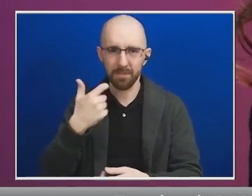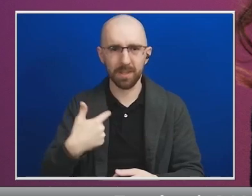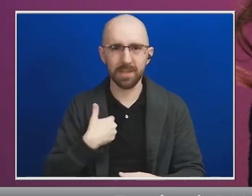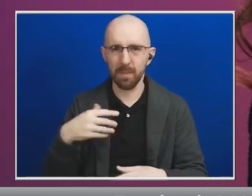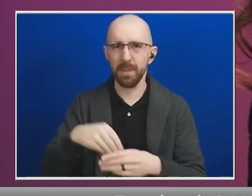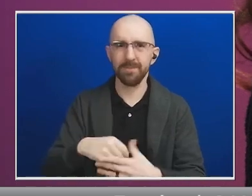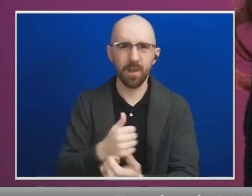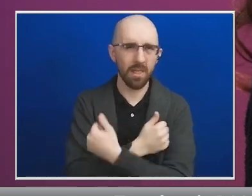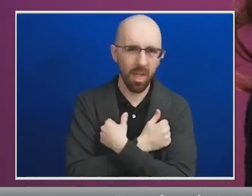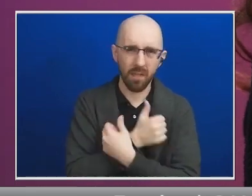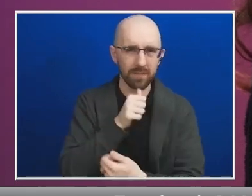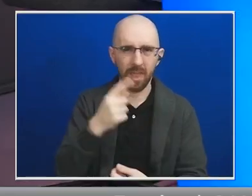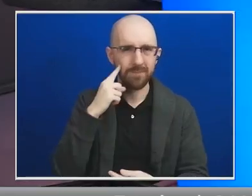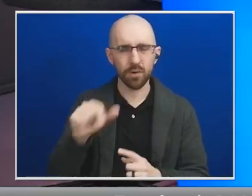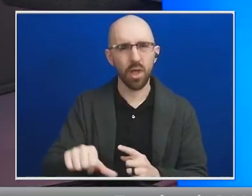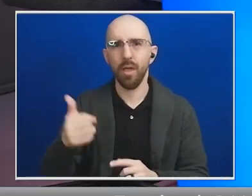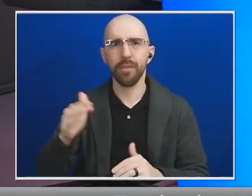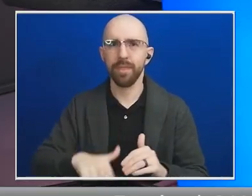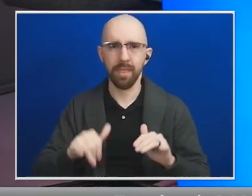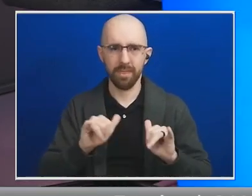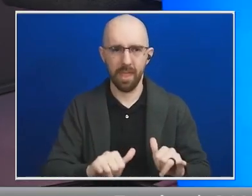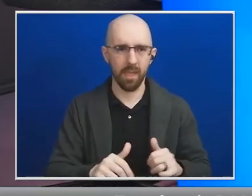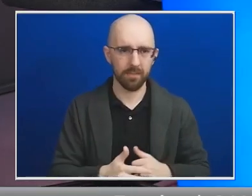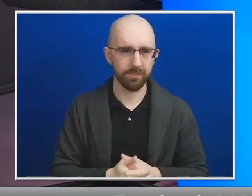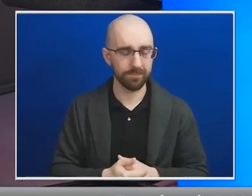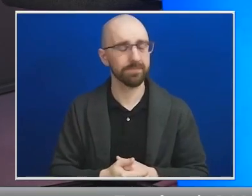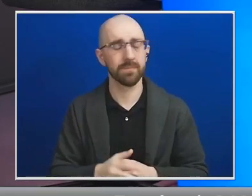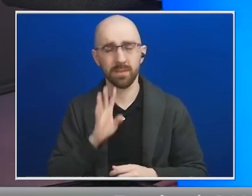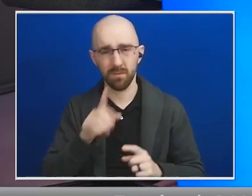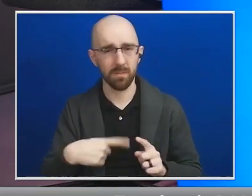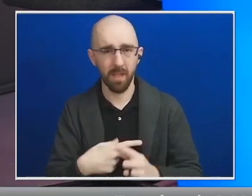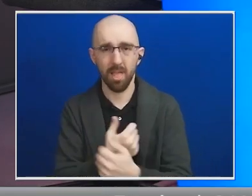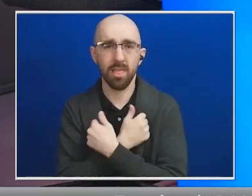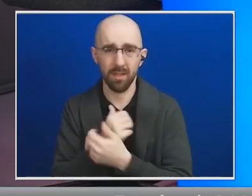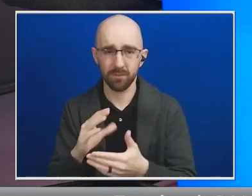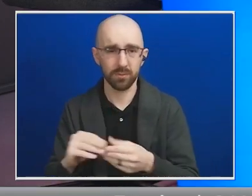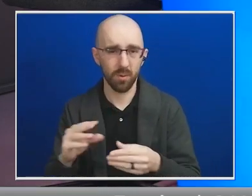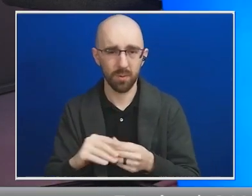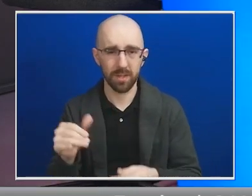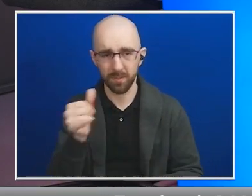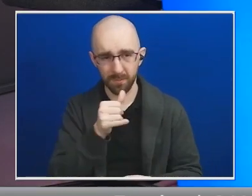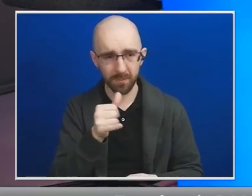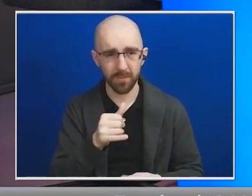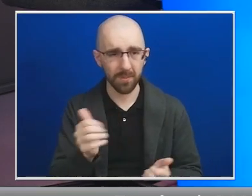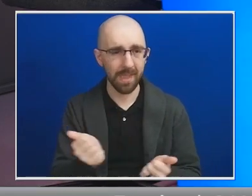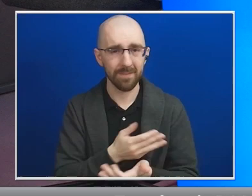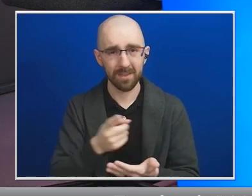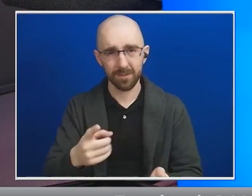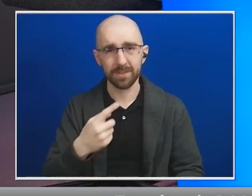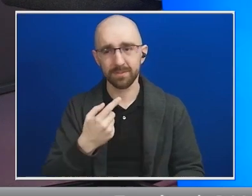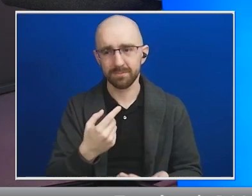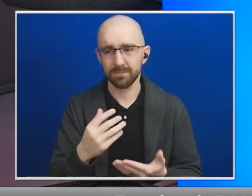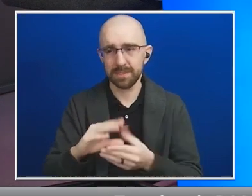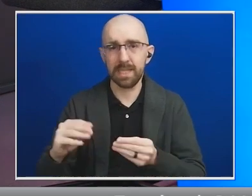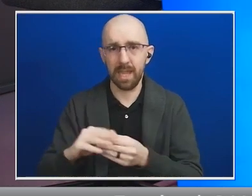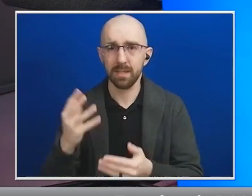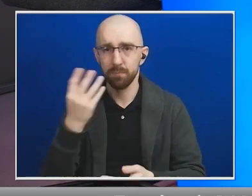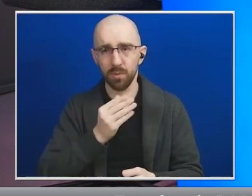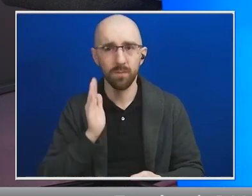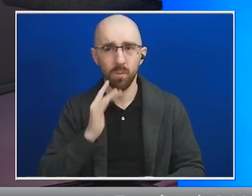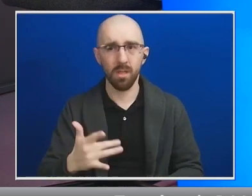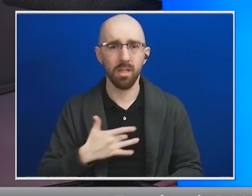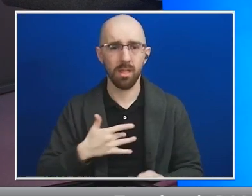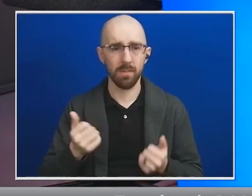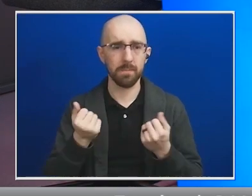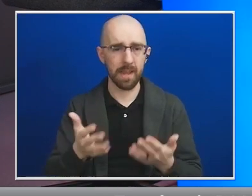other than that. Boy, talk about a love story. That is, everything you've said is so beautiful and will resonate with so many parents